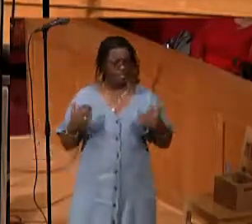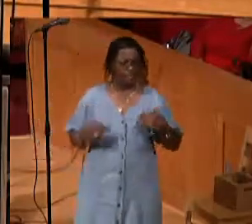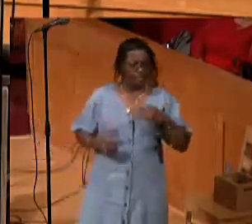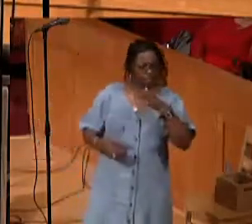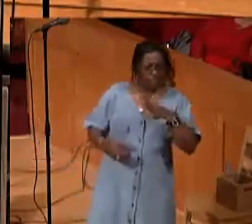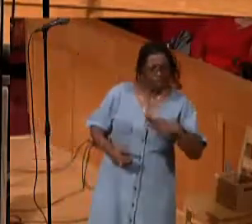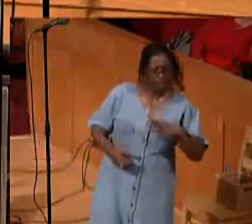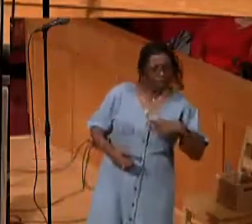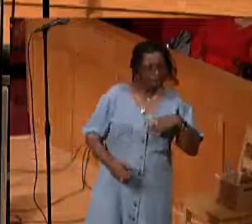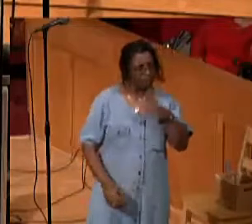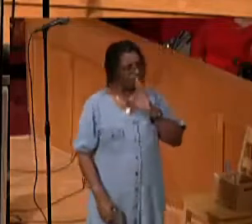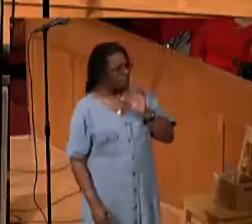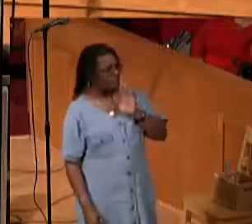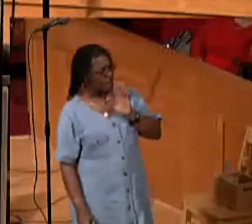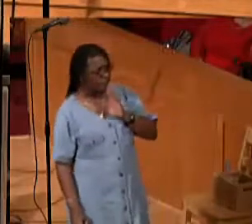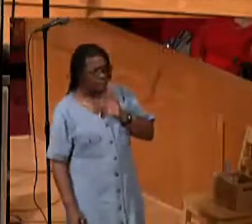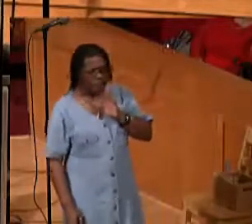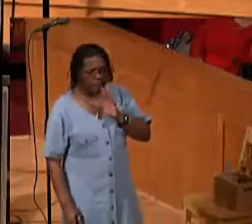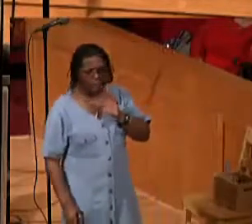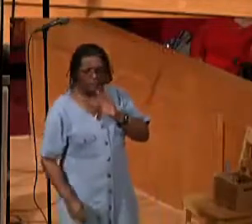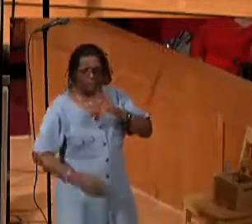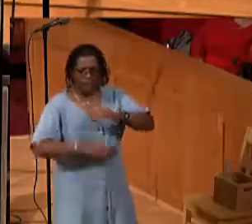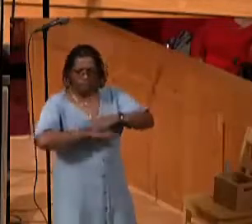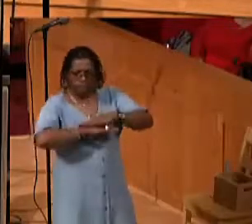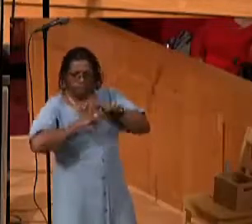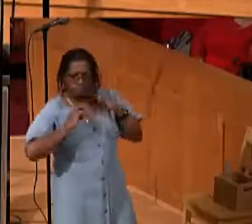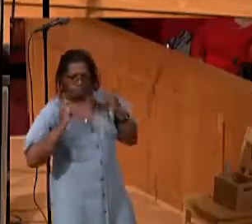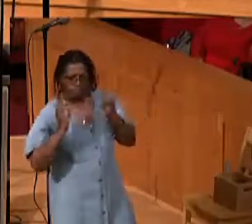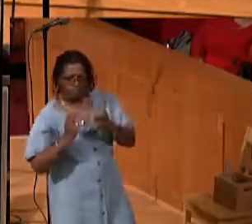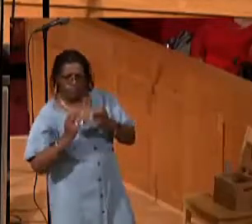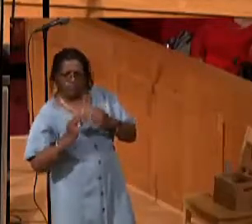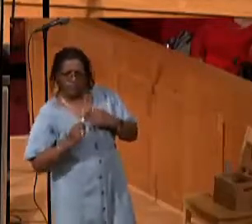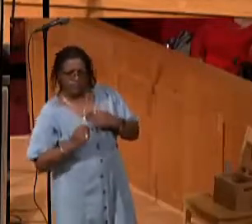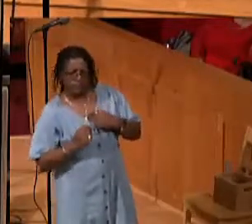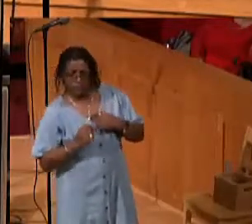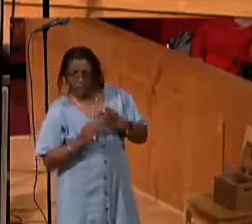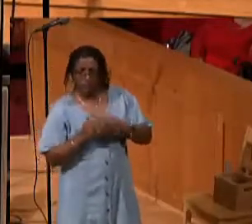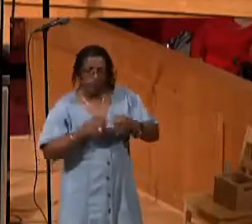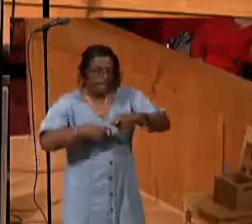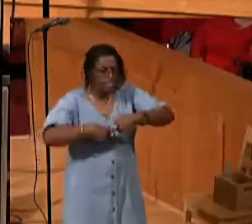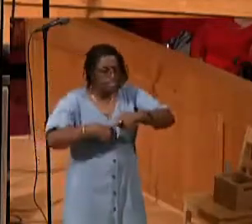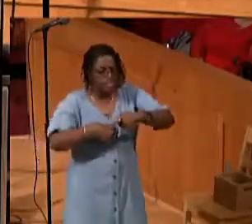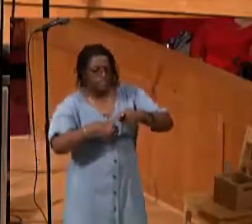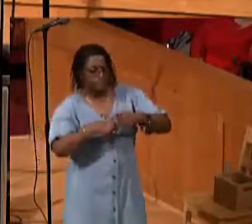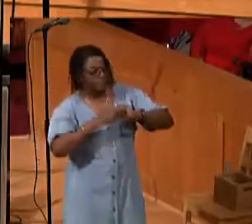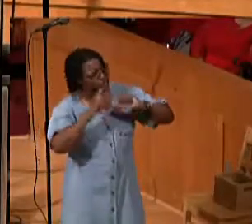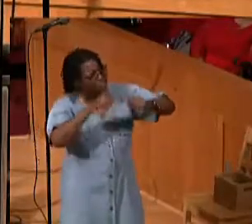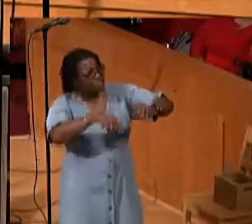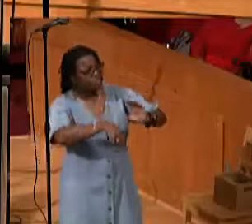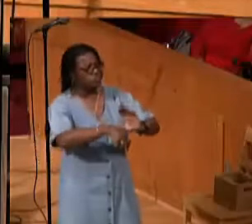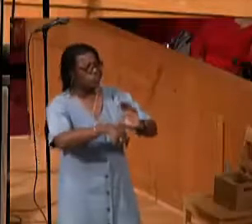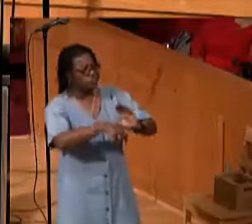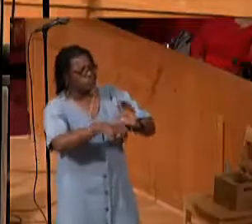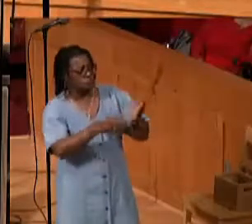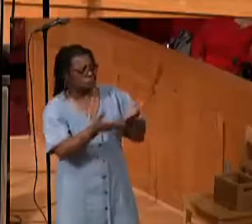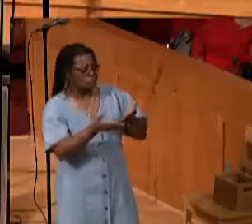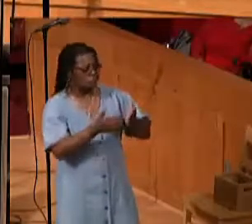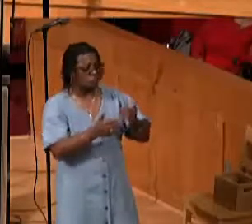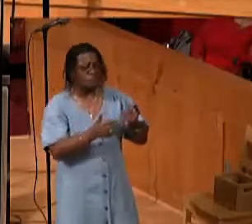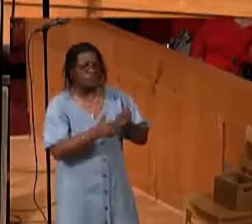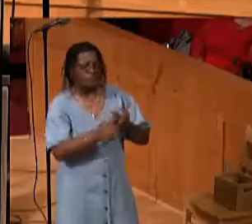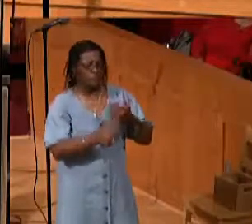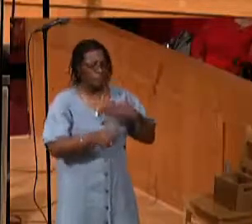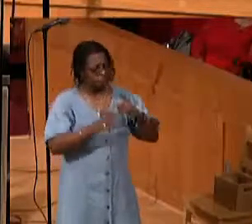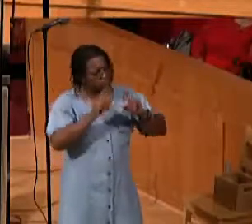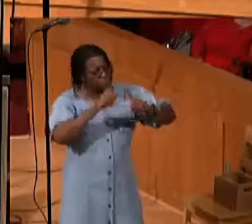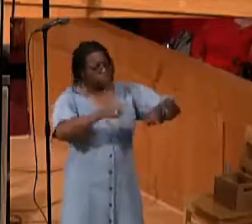she was talking. First of all, first conversation started this way. What time you going to church in the morning? What service you going to? What's I believe I'm going to go to the 8 o'clock